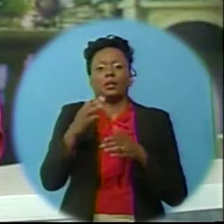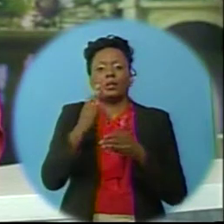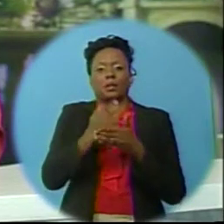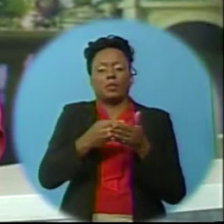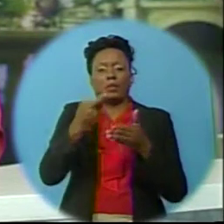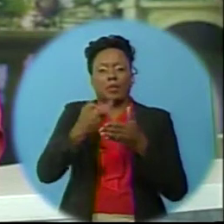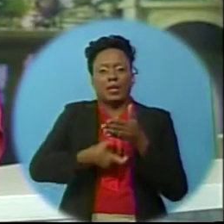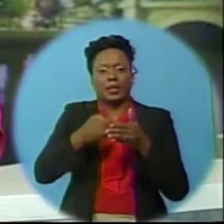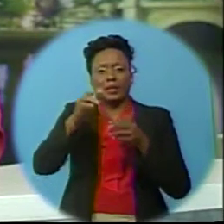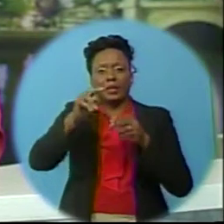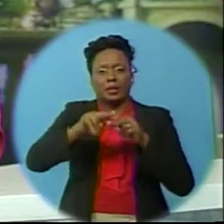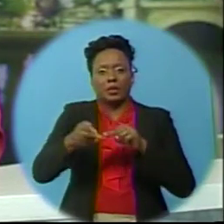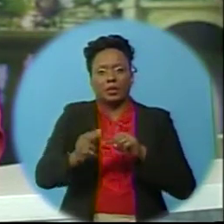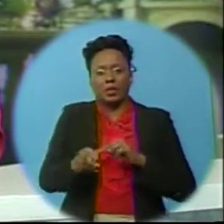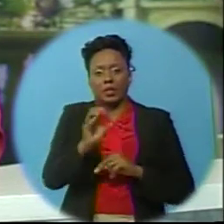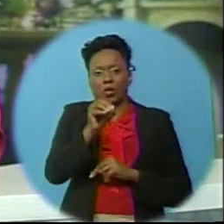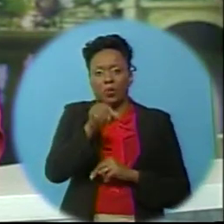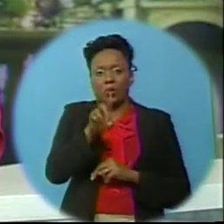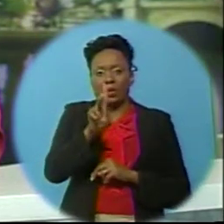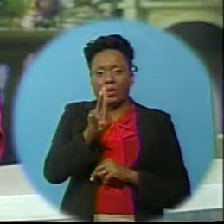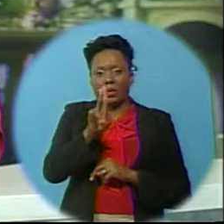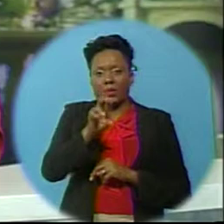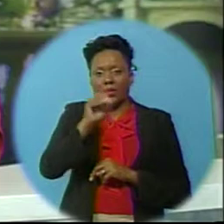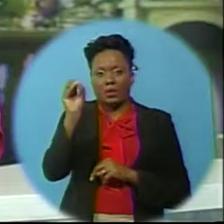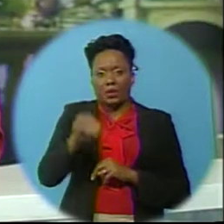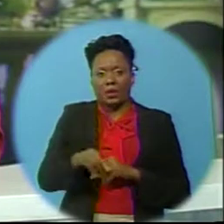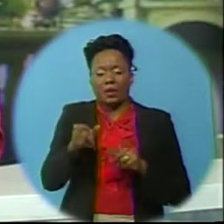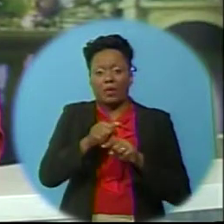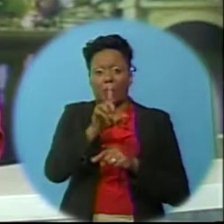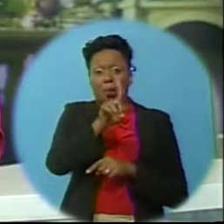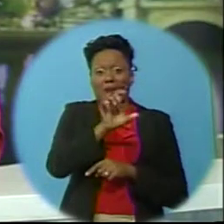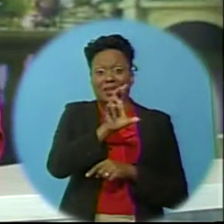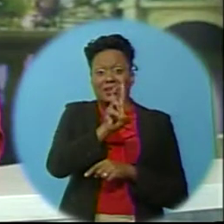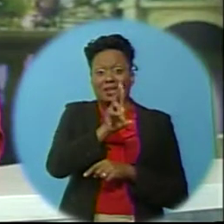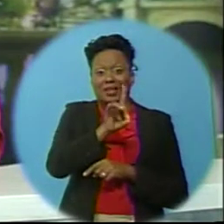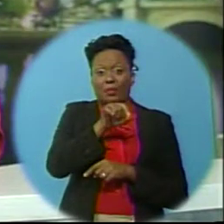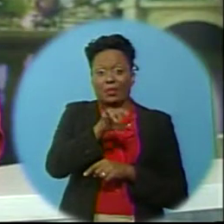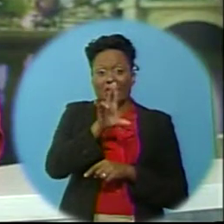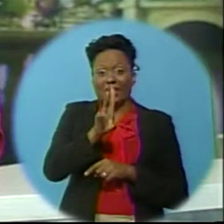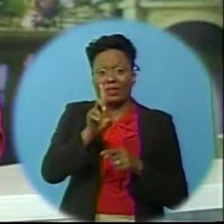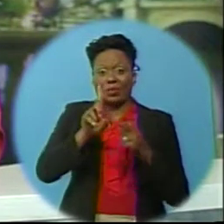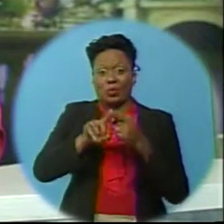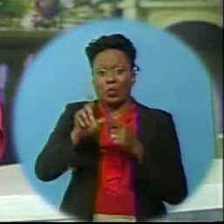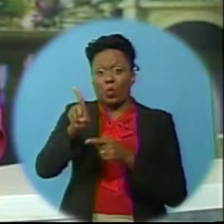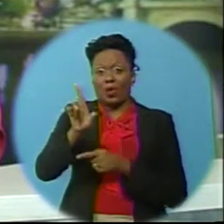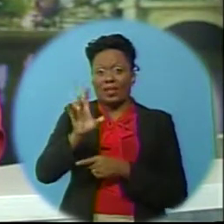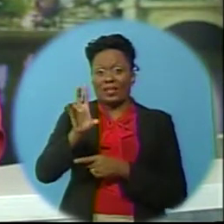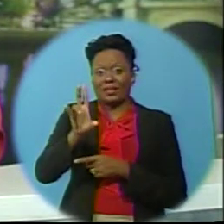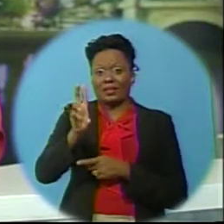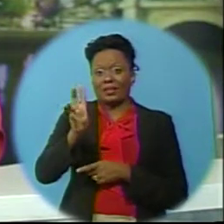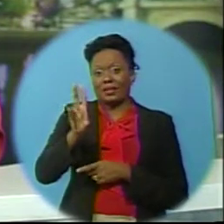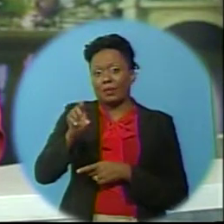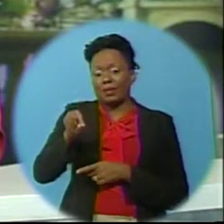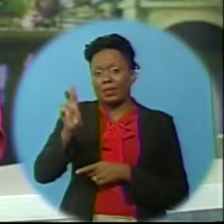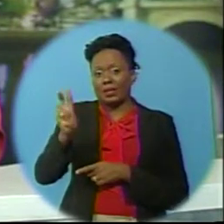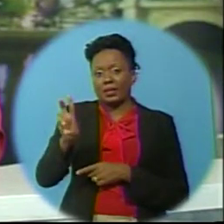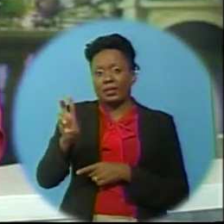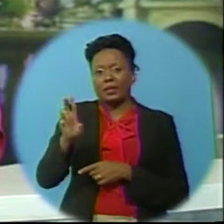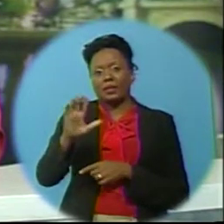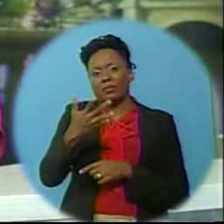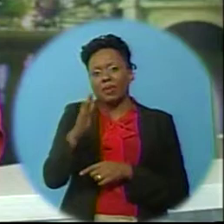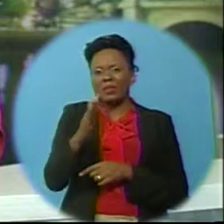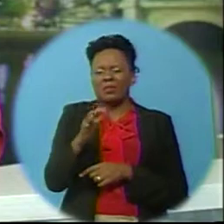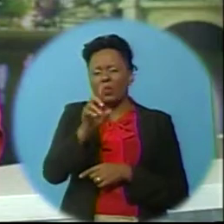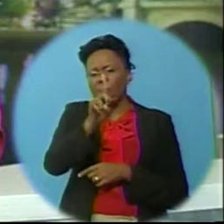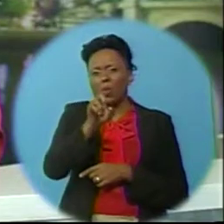0.7% from 168.7 to 167.6 points. The average inflation rate for that